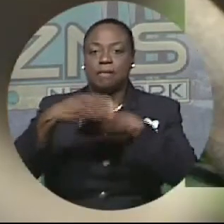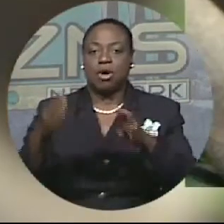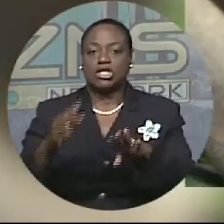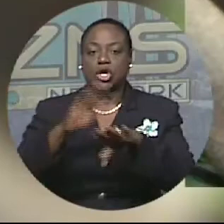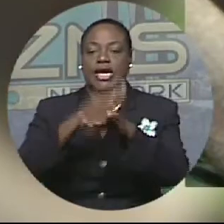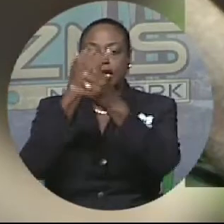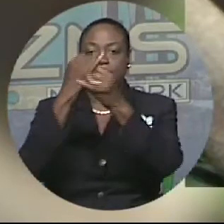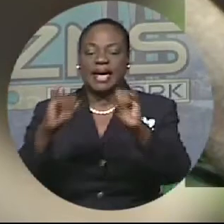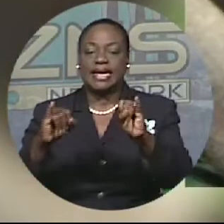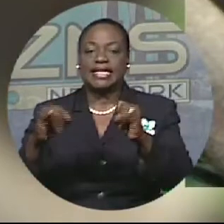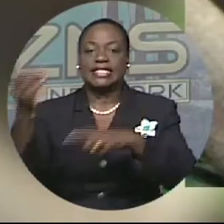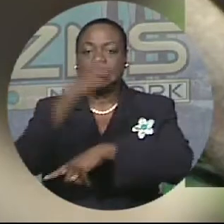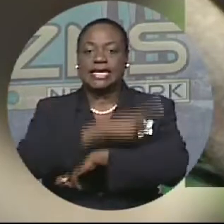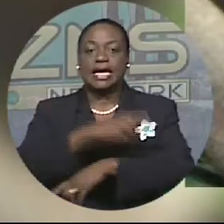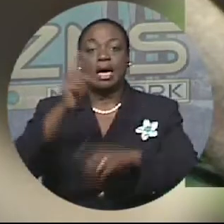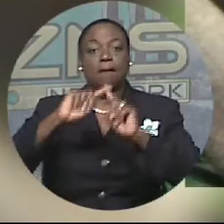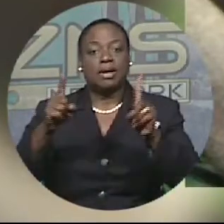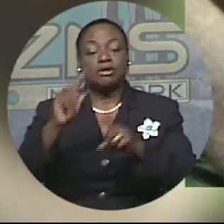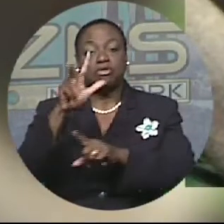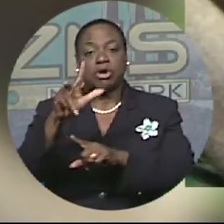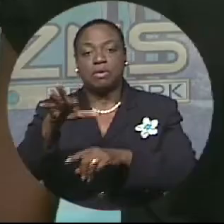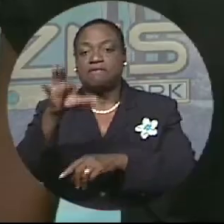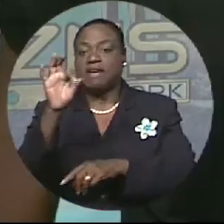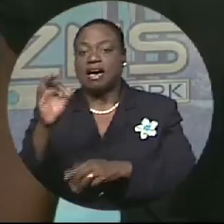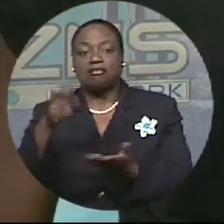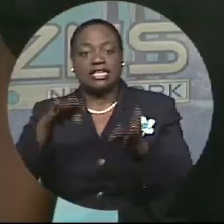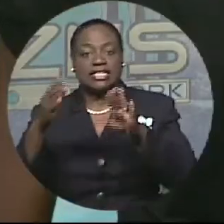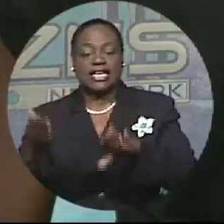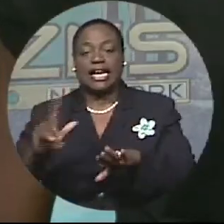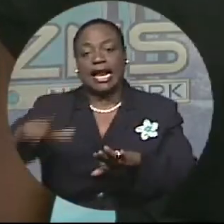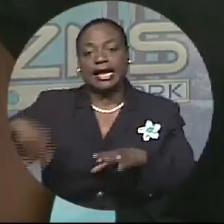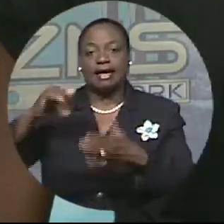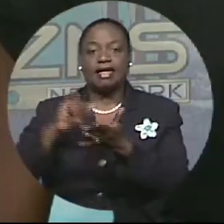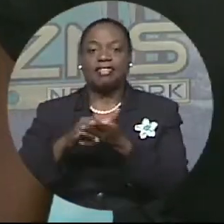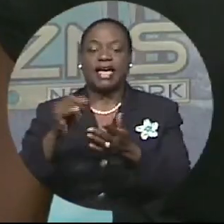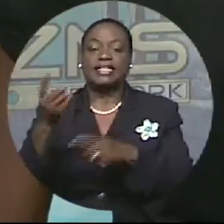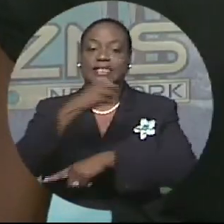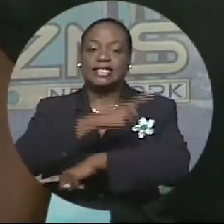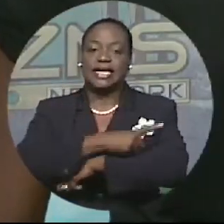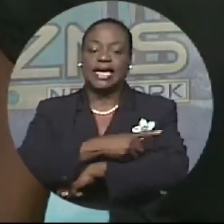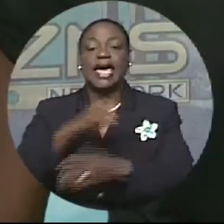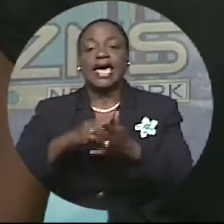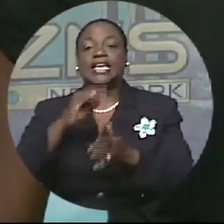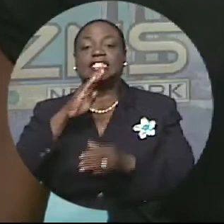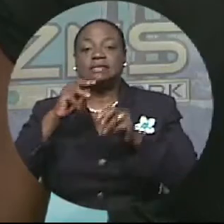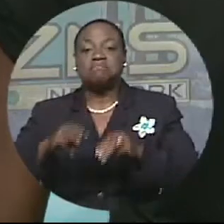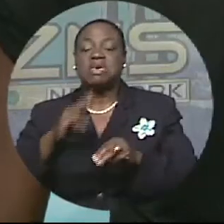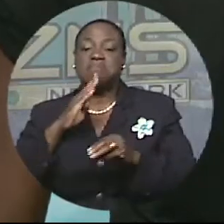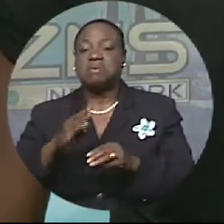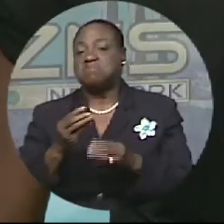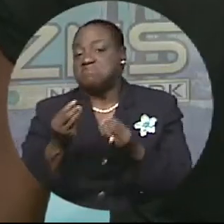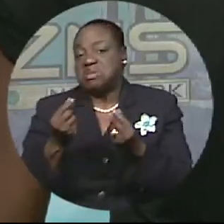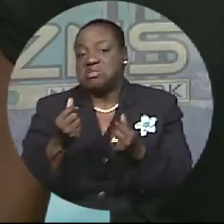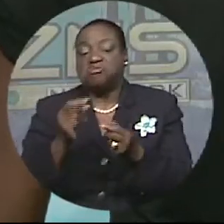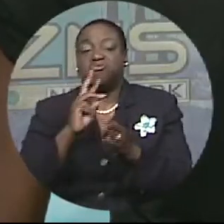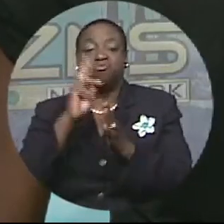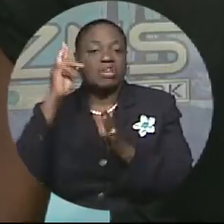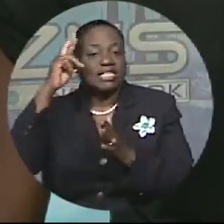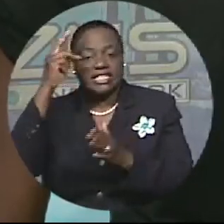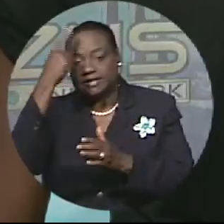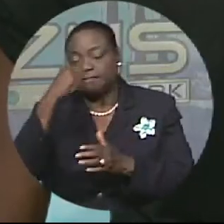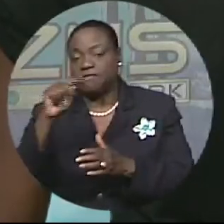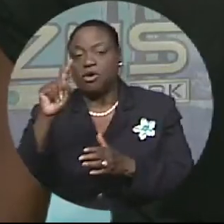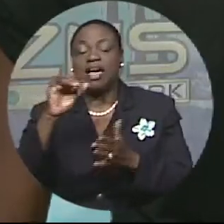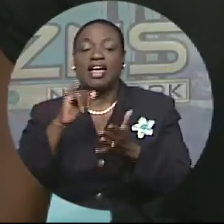them were found unresponsive later on in the day. According to the statement, there may be several reasons for their demise. The remaining 9